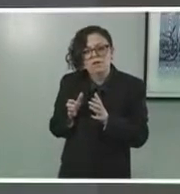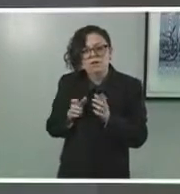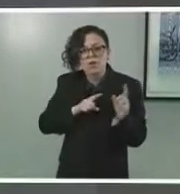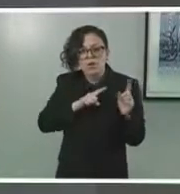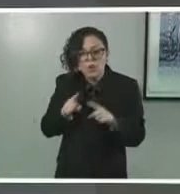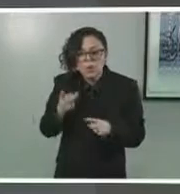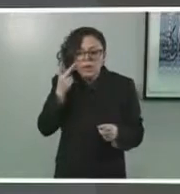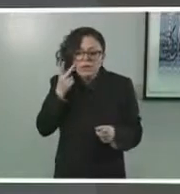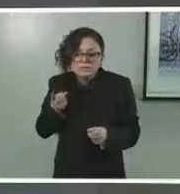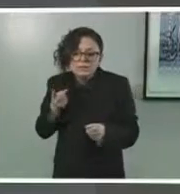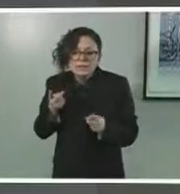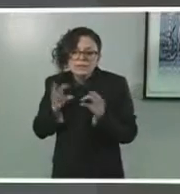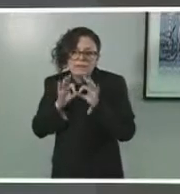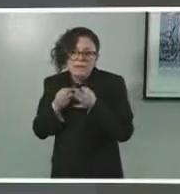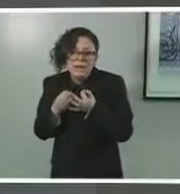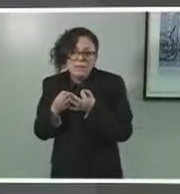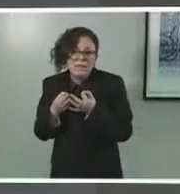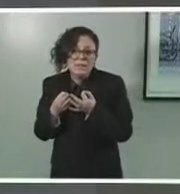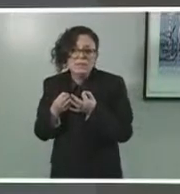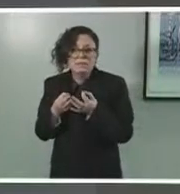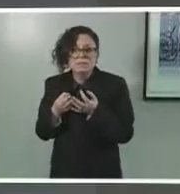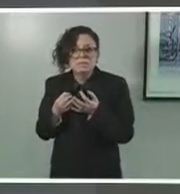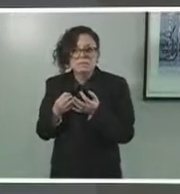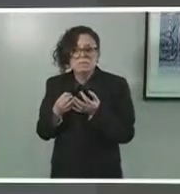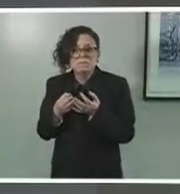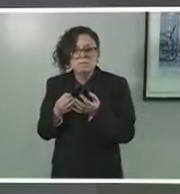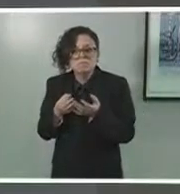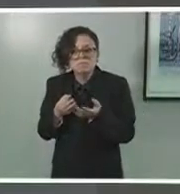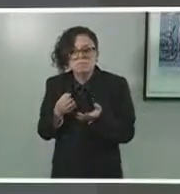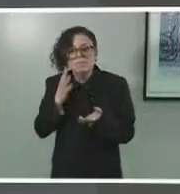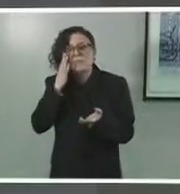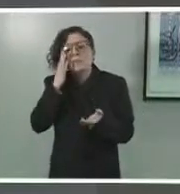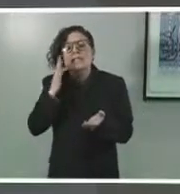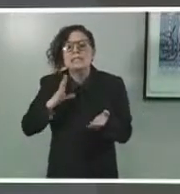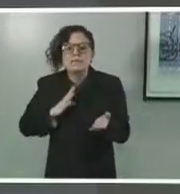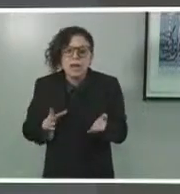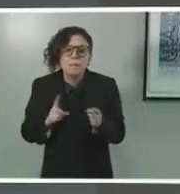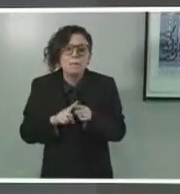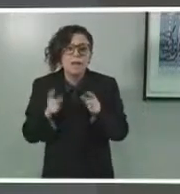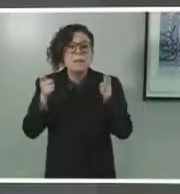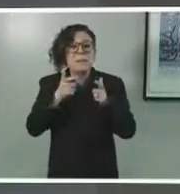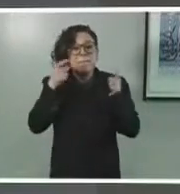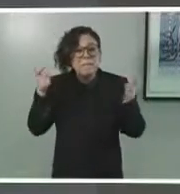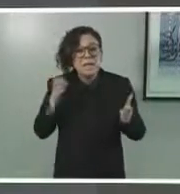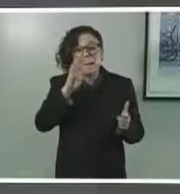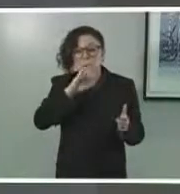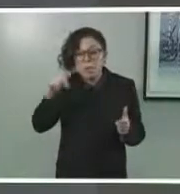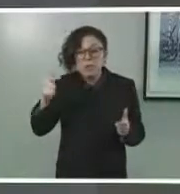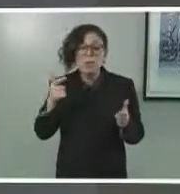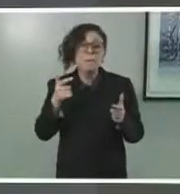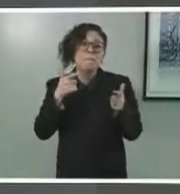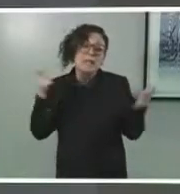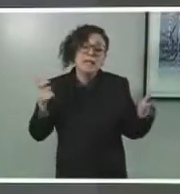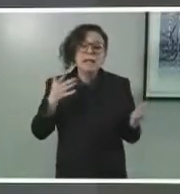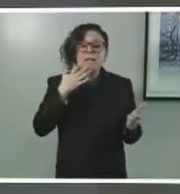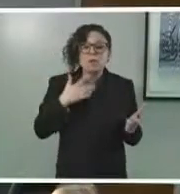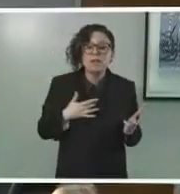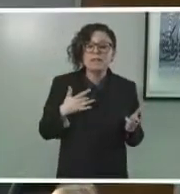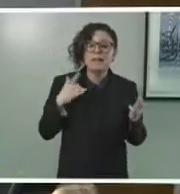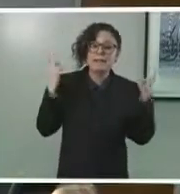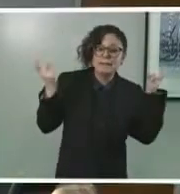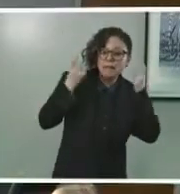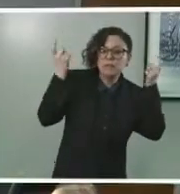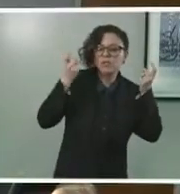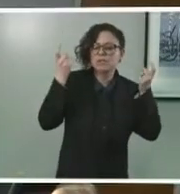a family member, even a small family, it's the big barbecues, it's the big birthday celebrations we're trying to discourage. That would